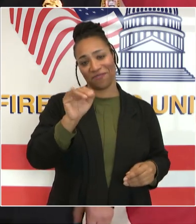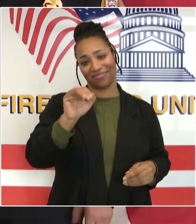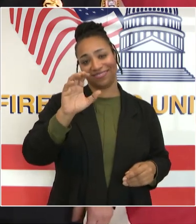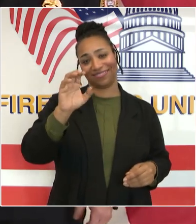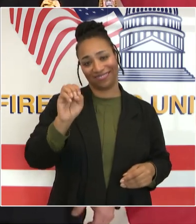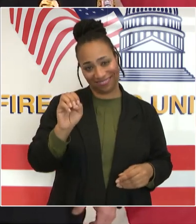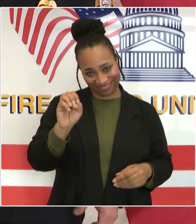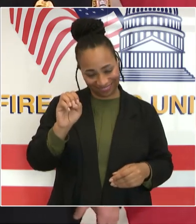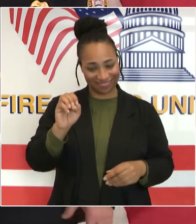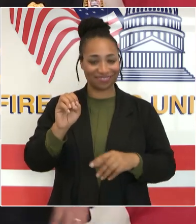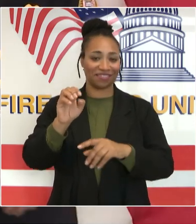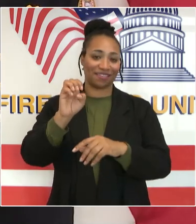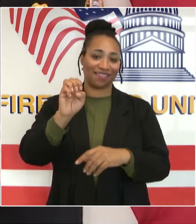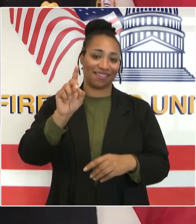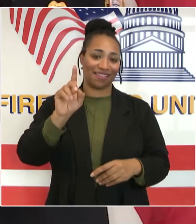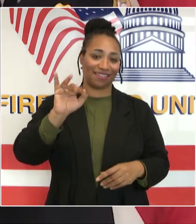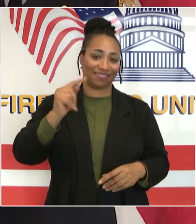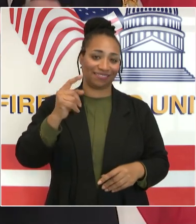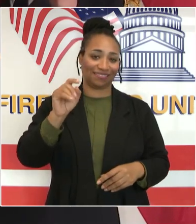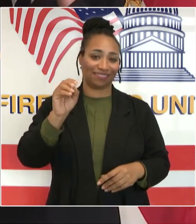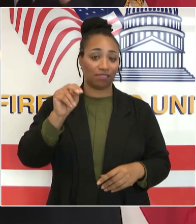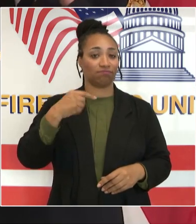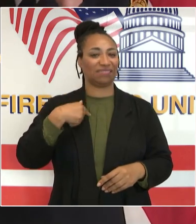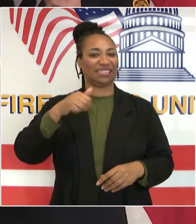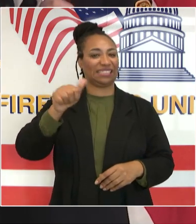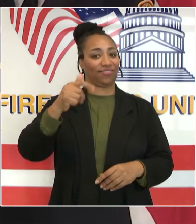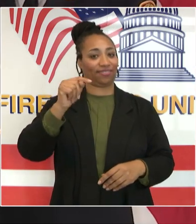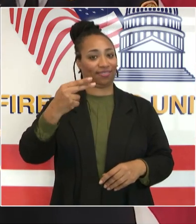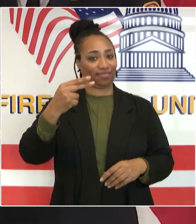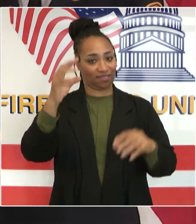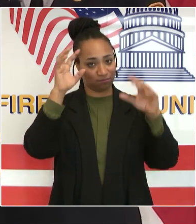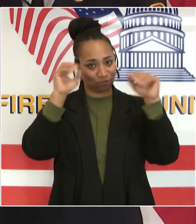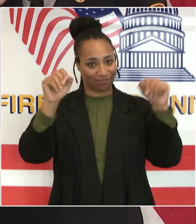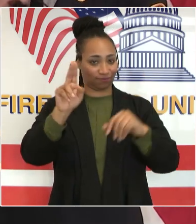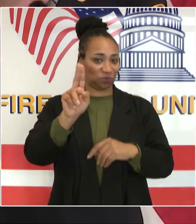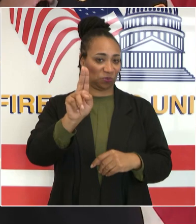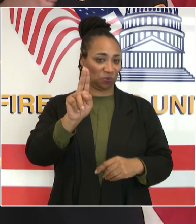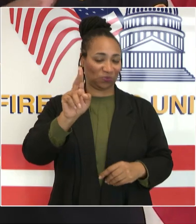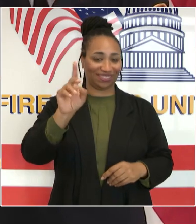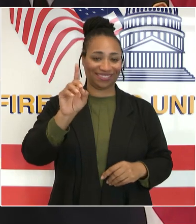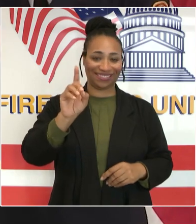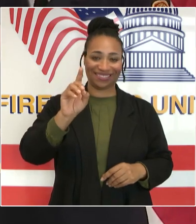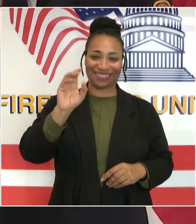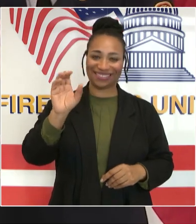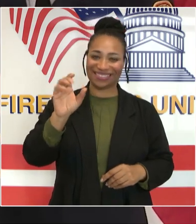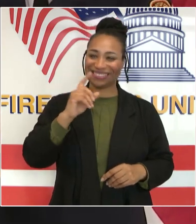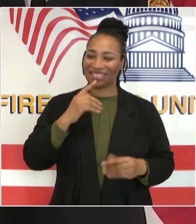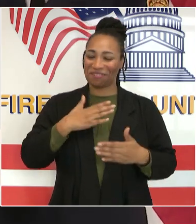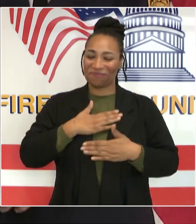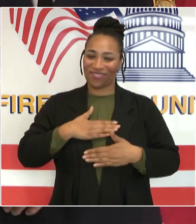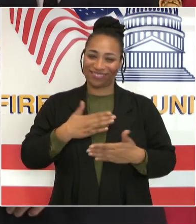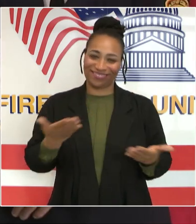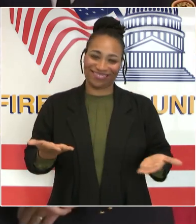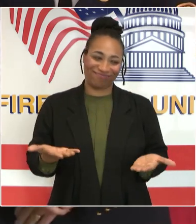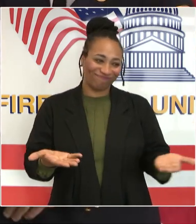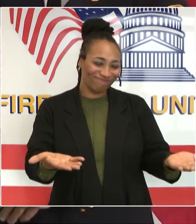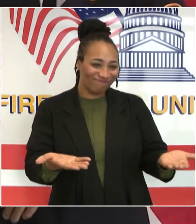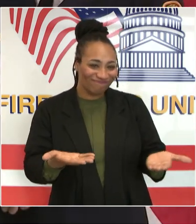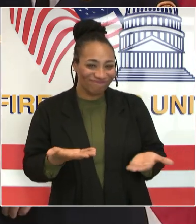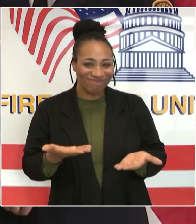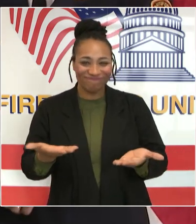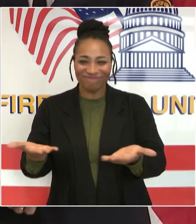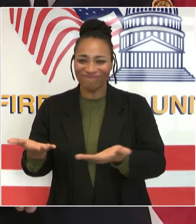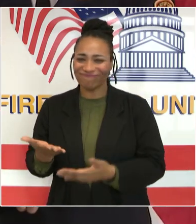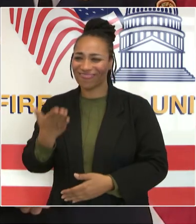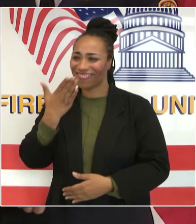Columbia, and I am so honored and pleased to join you all today. I'd like to thank and recognize DC Mayor Muriel Bowser for